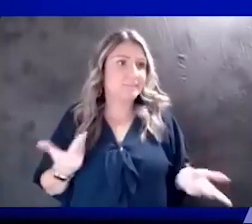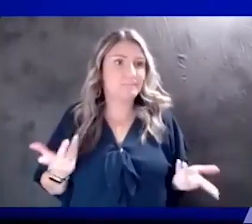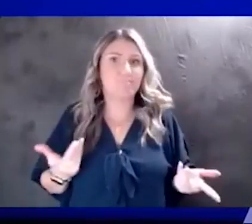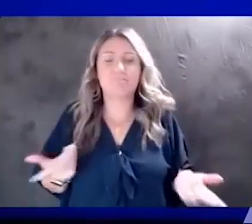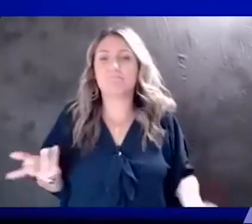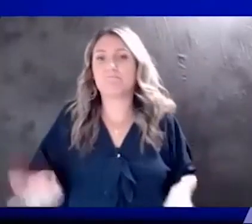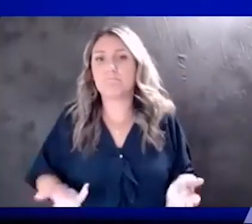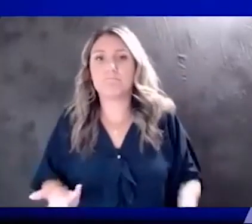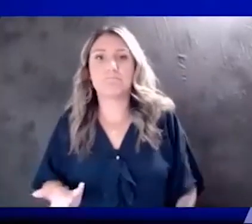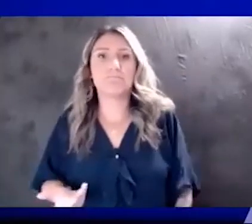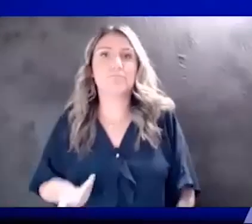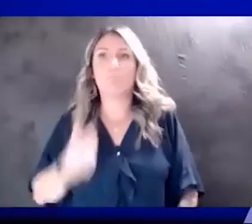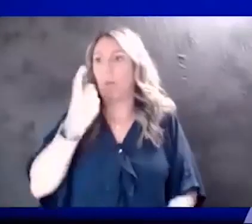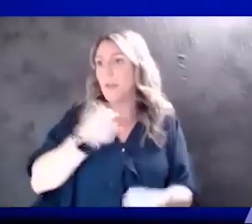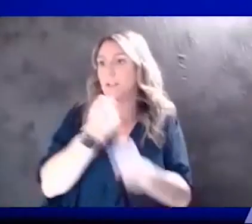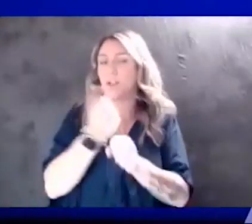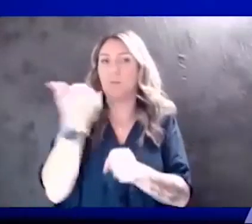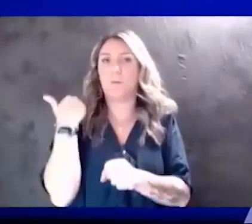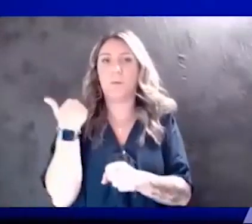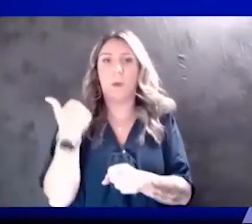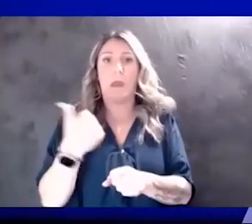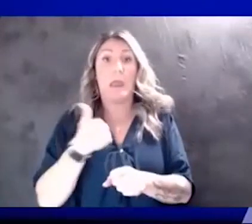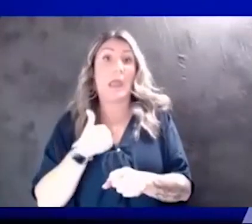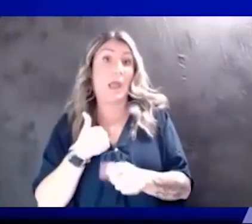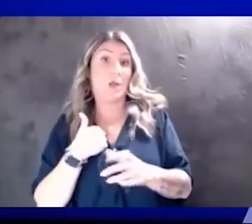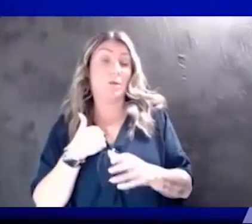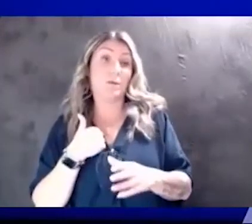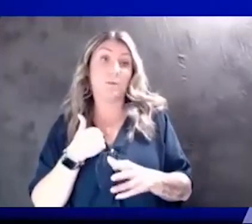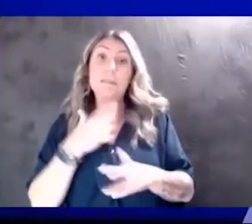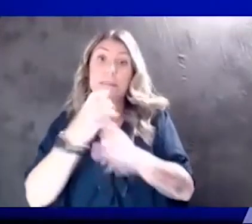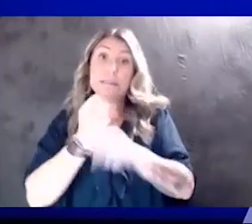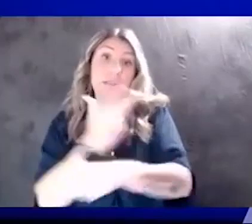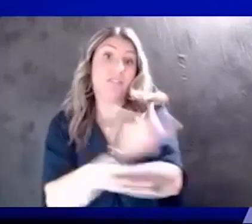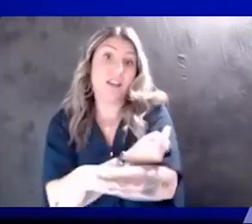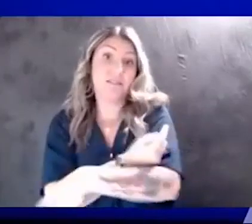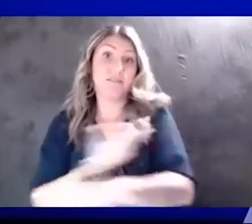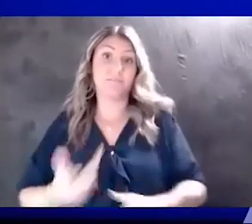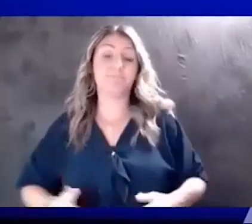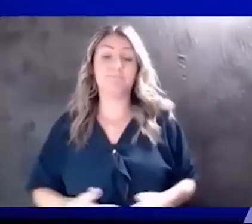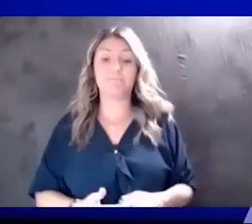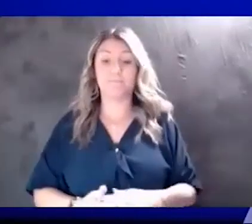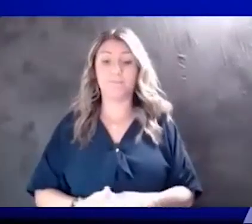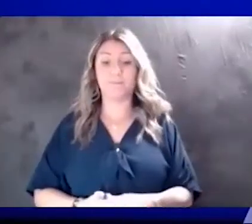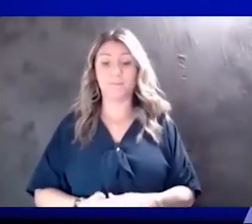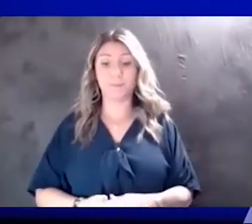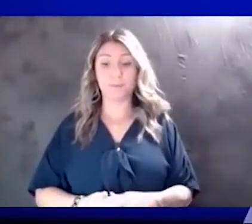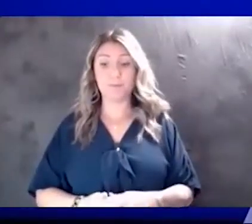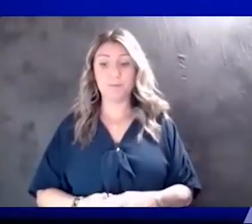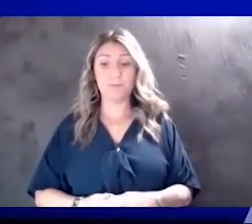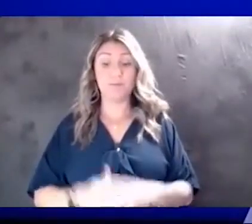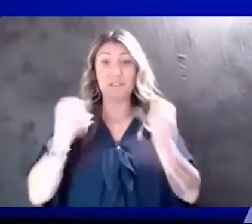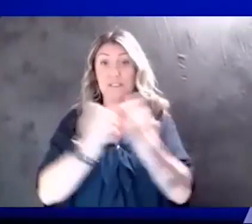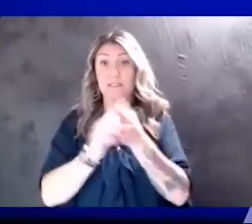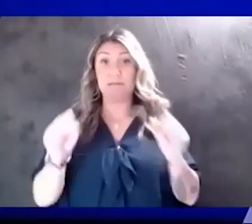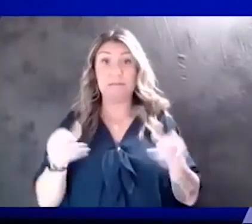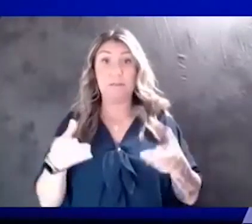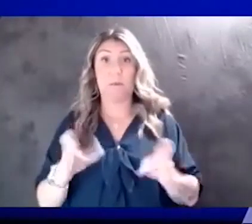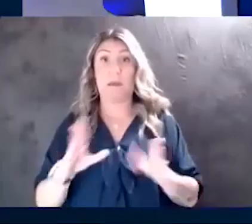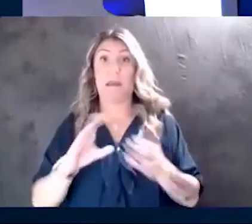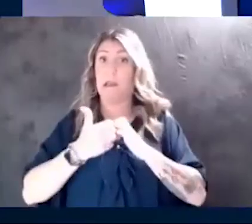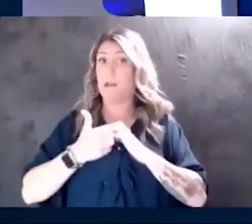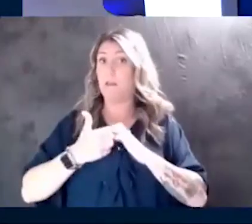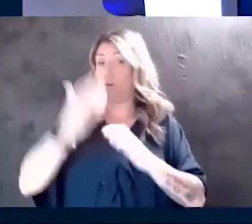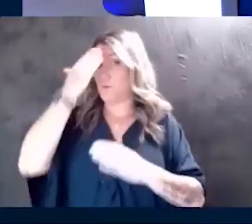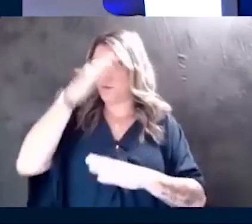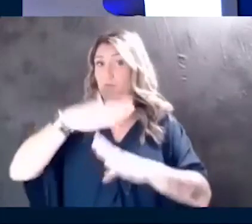back a year ago, I would be doing it. It's the safest way to make sure you're protected.